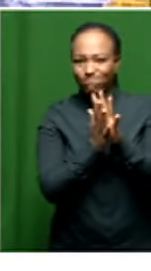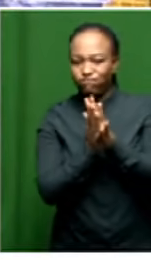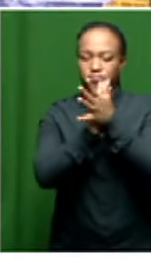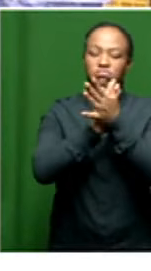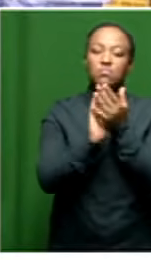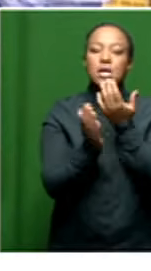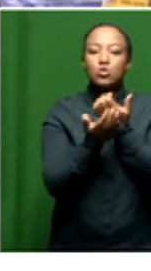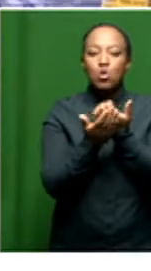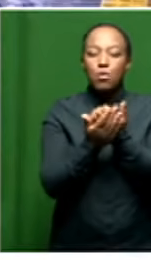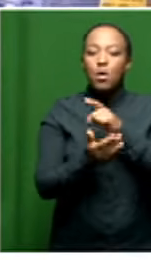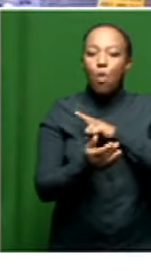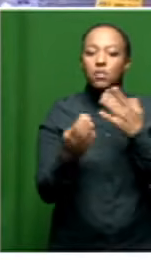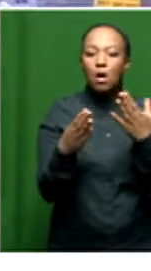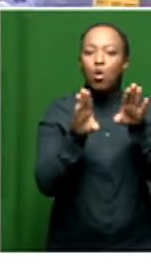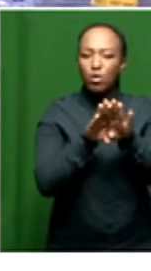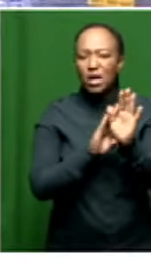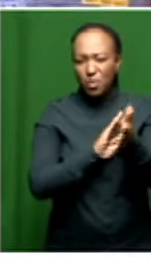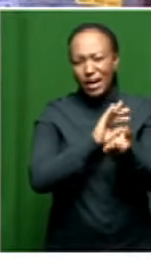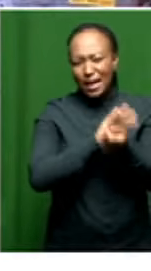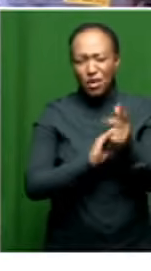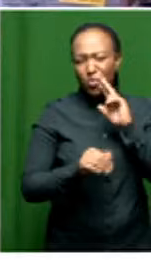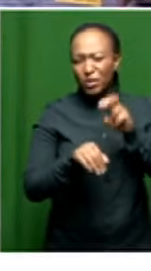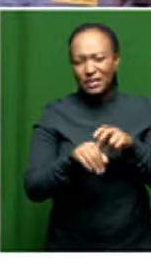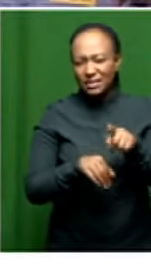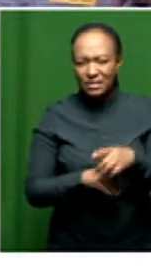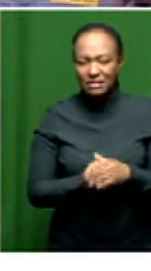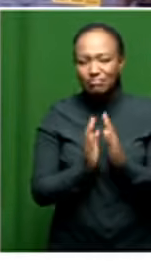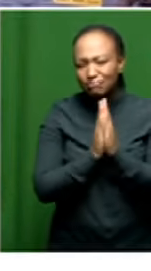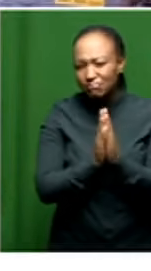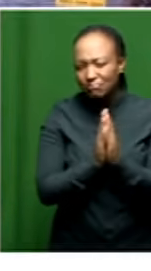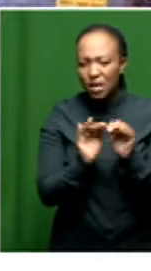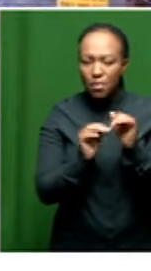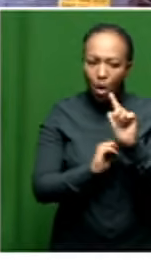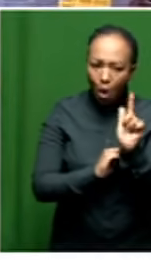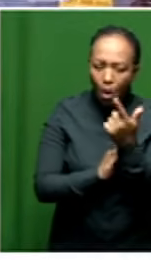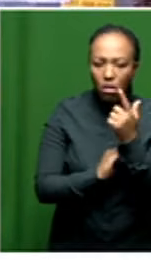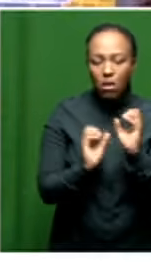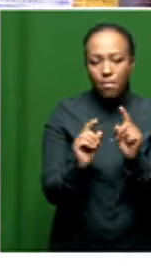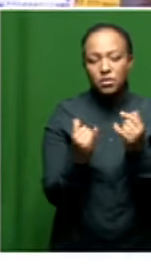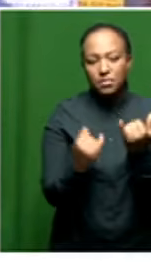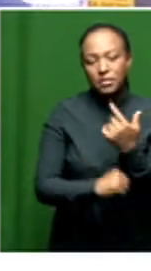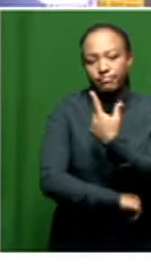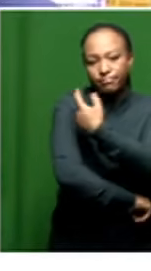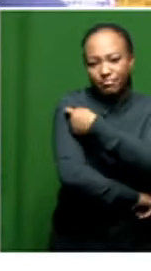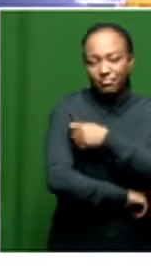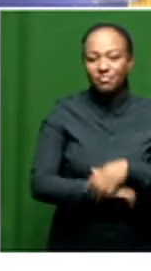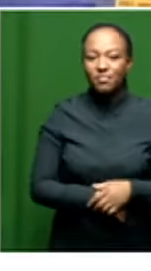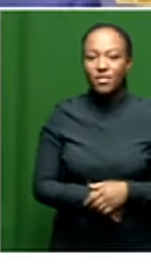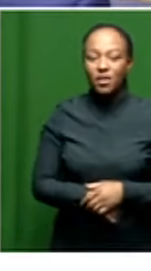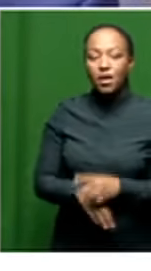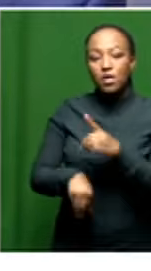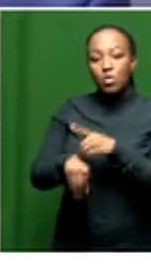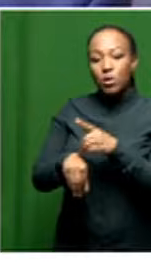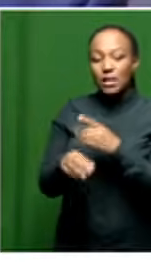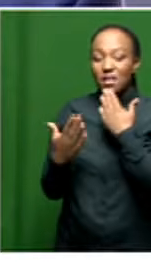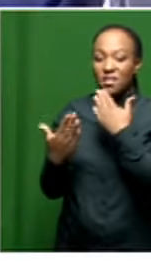become necessary. Yeah. So let's get vaccinated, and I want to call upon everyone to take this opportunity to get vaccinated. Dr. Kalua, thank you very much for being with